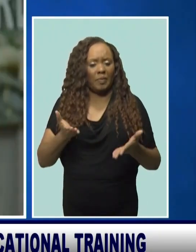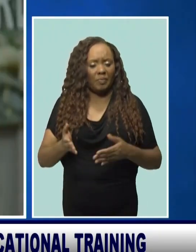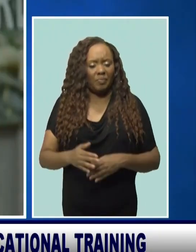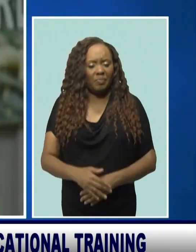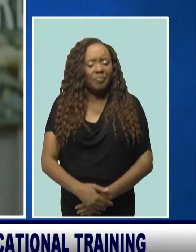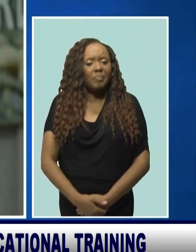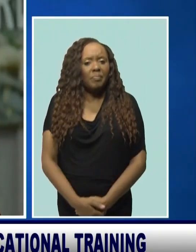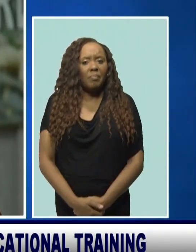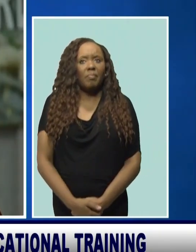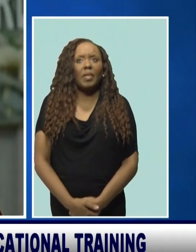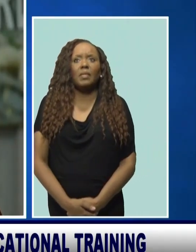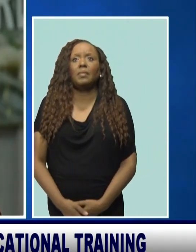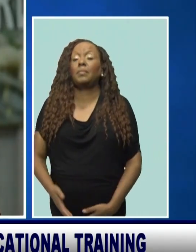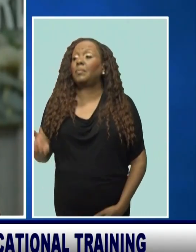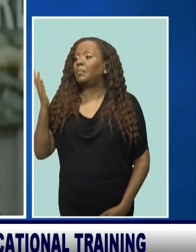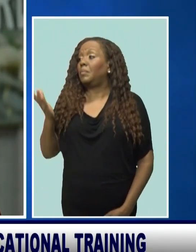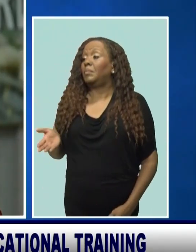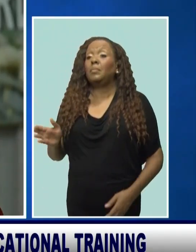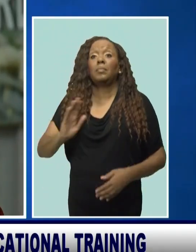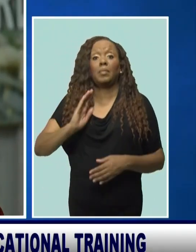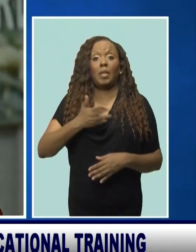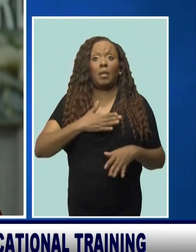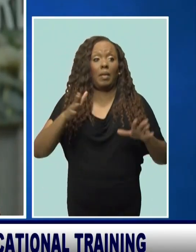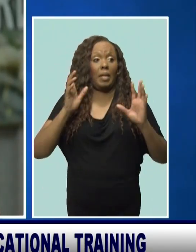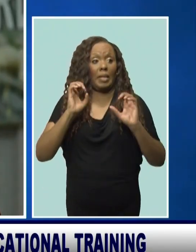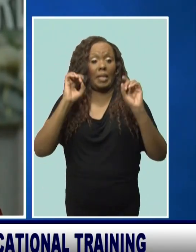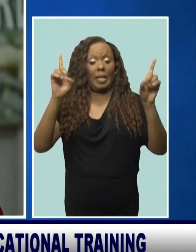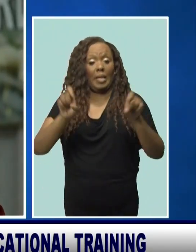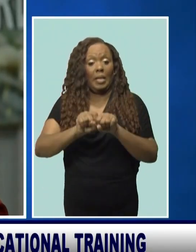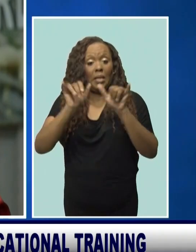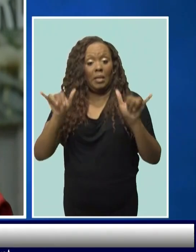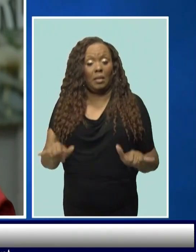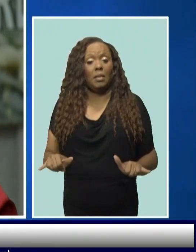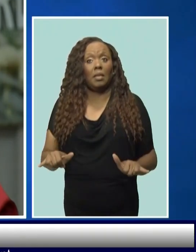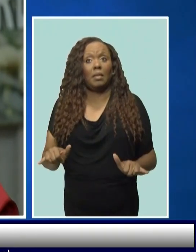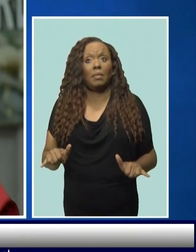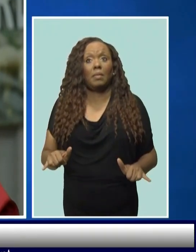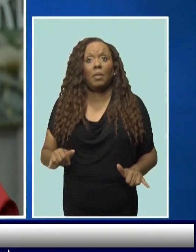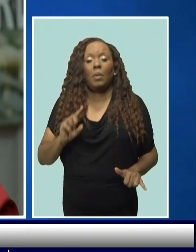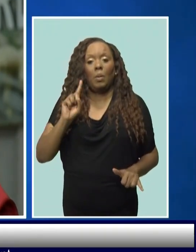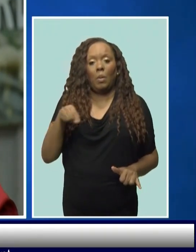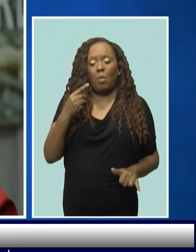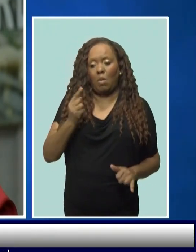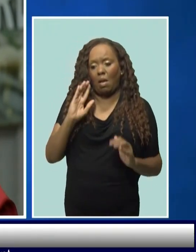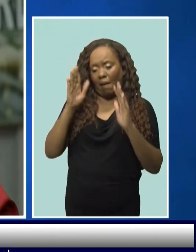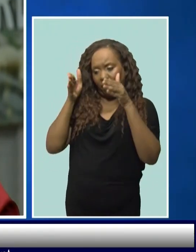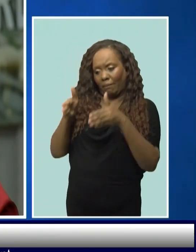Our educational system in Barbados has too long retained a primary focus